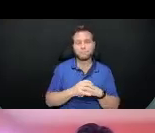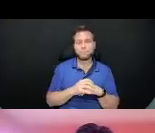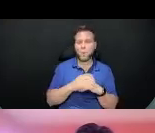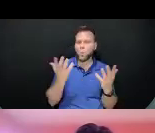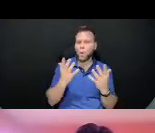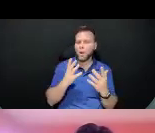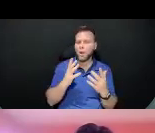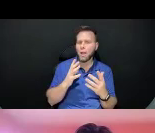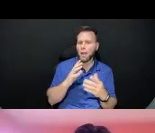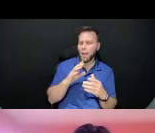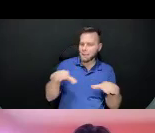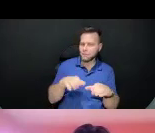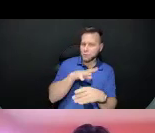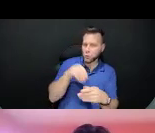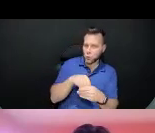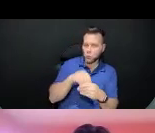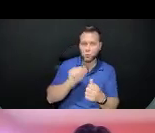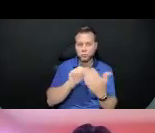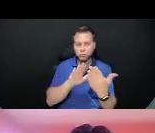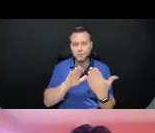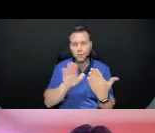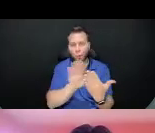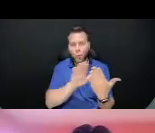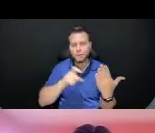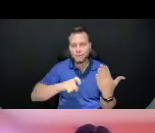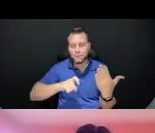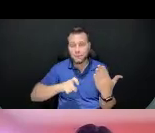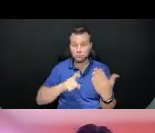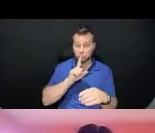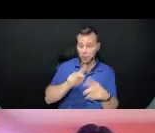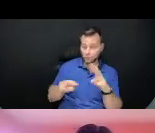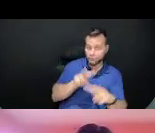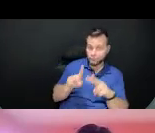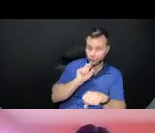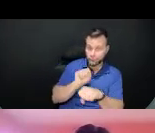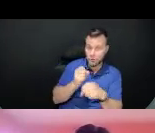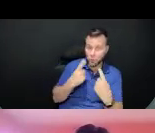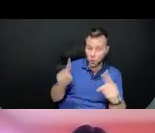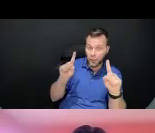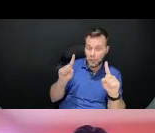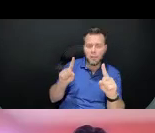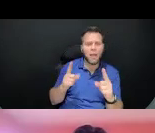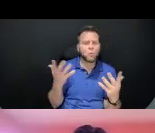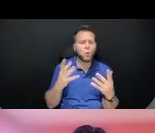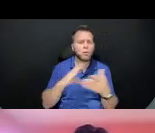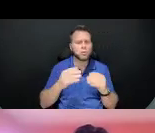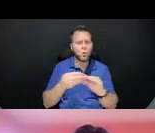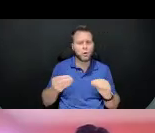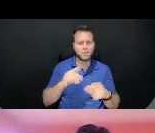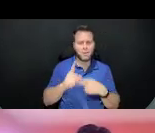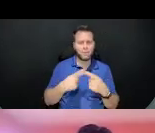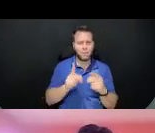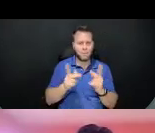you might do to address those needs, and then to understand if it's working. And then what are the stories and the ways combining